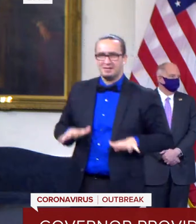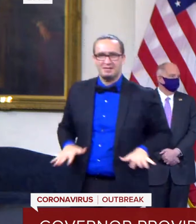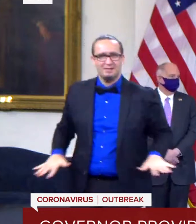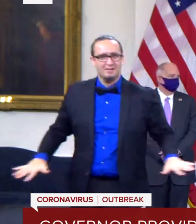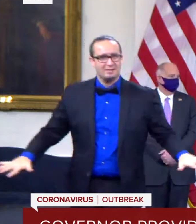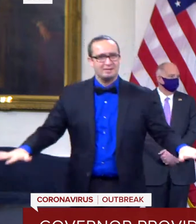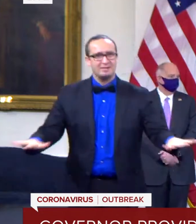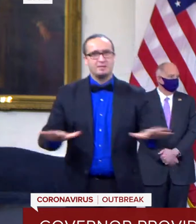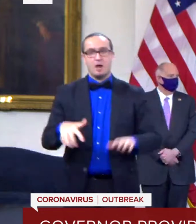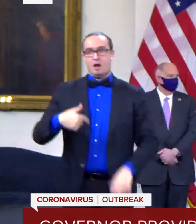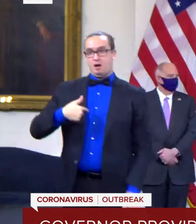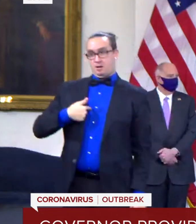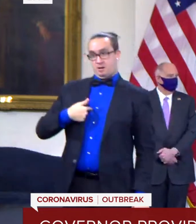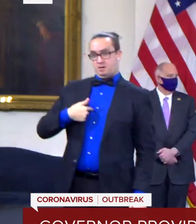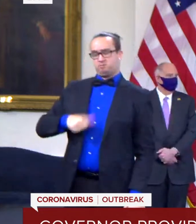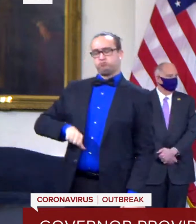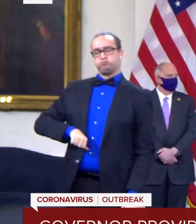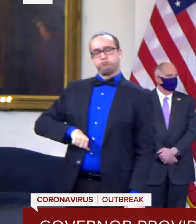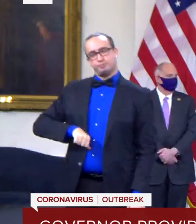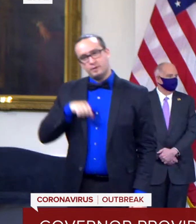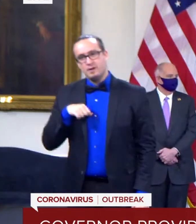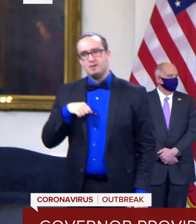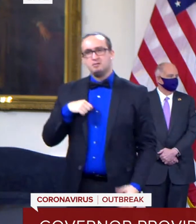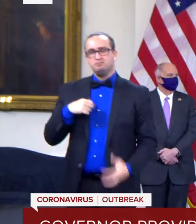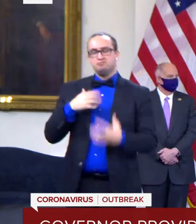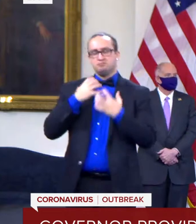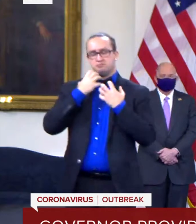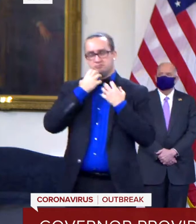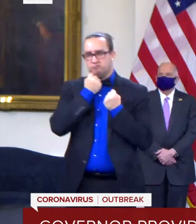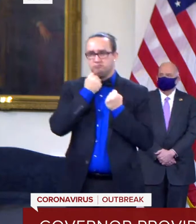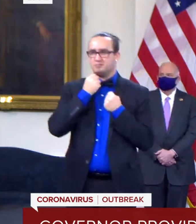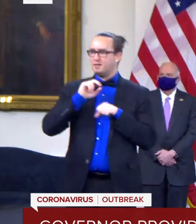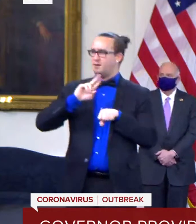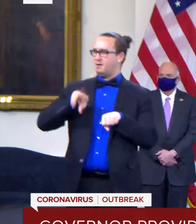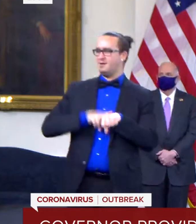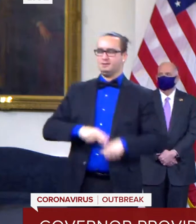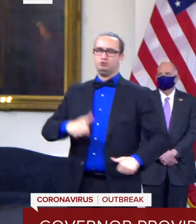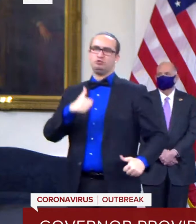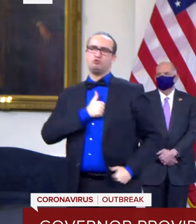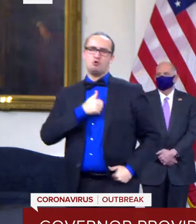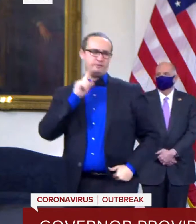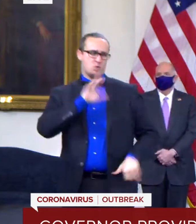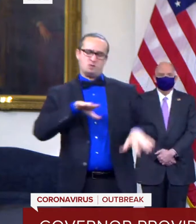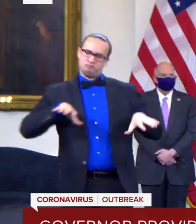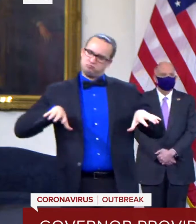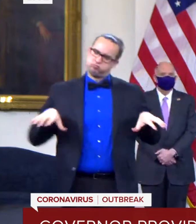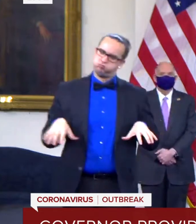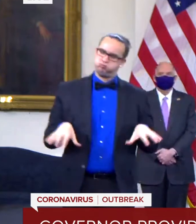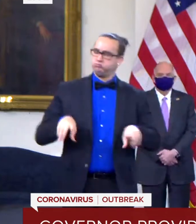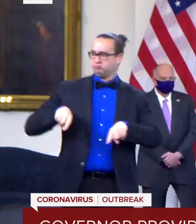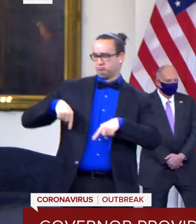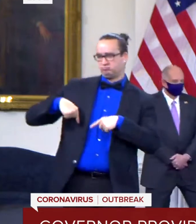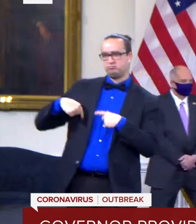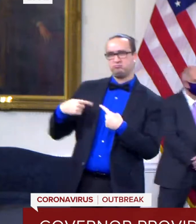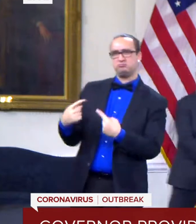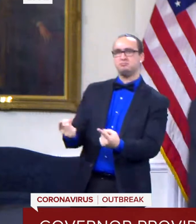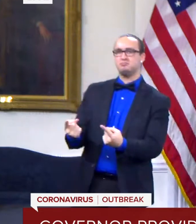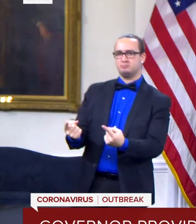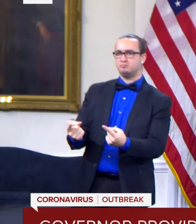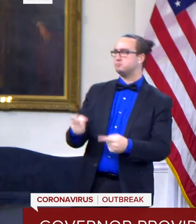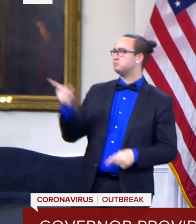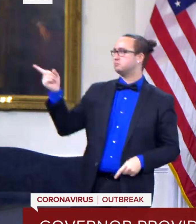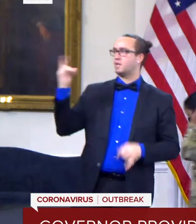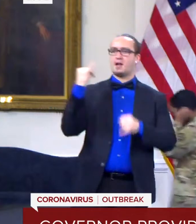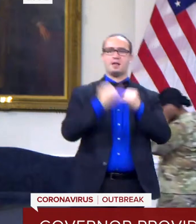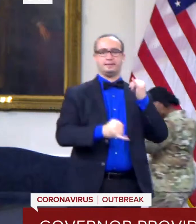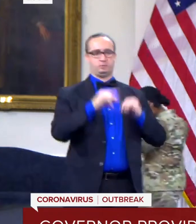proud of my organization for doing what they do each and every day. Thank you. You're welcome. Last question? Governor Hogan, can you go